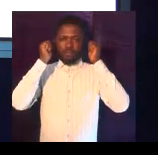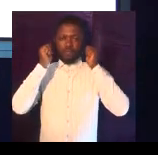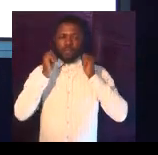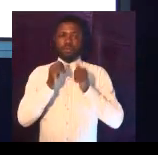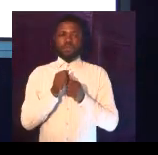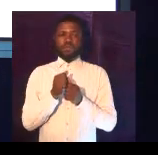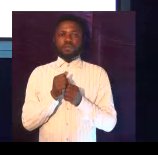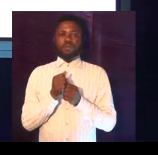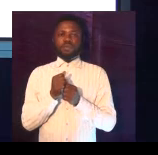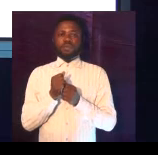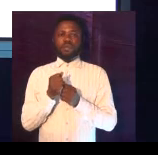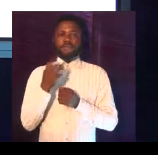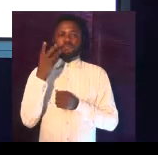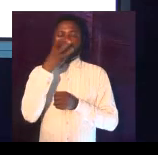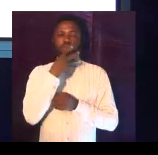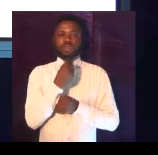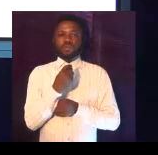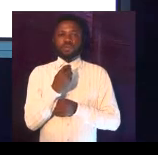academic,